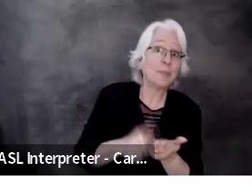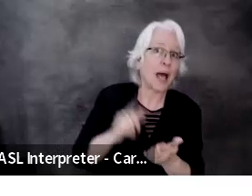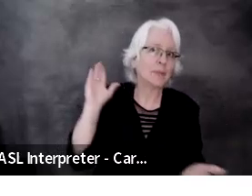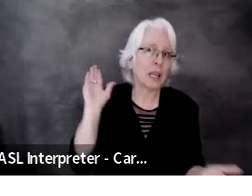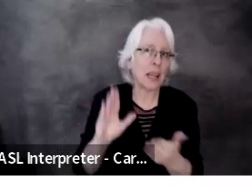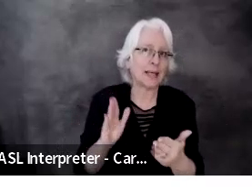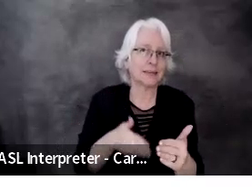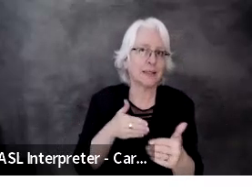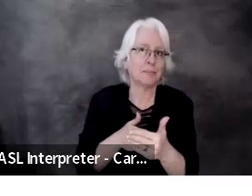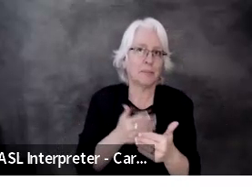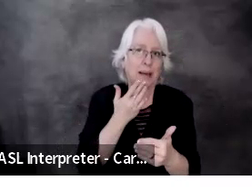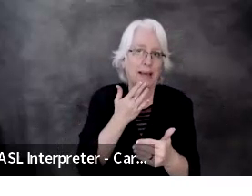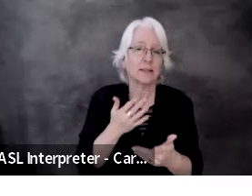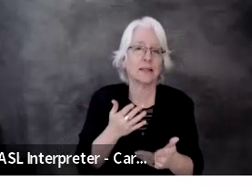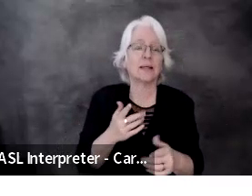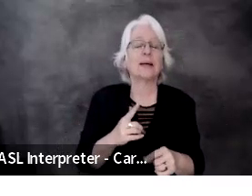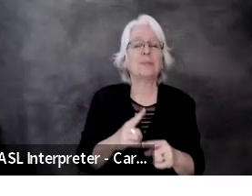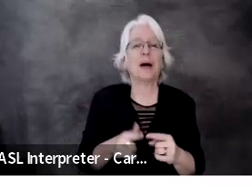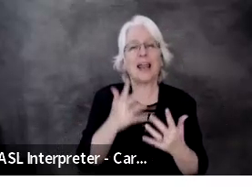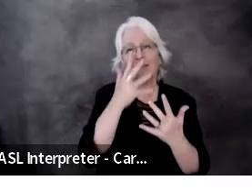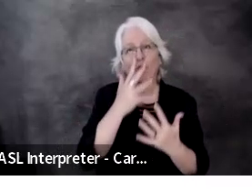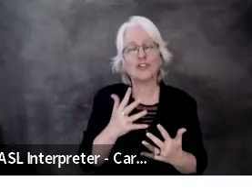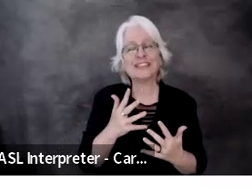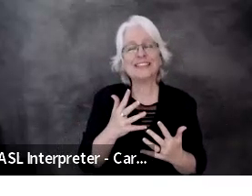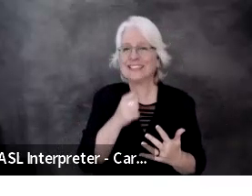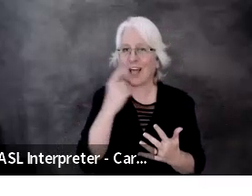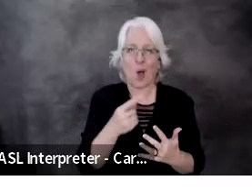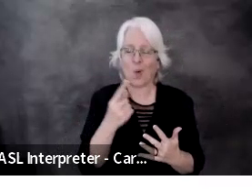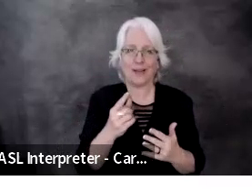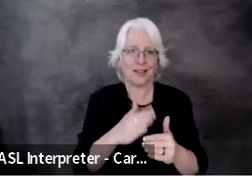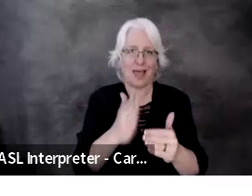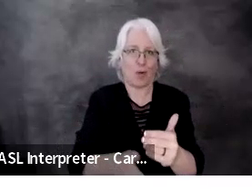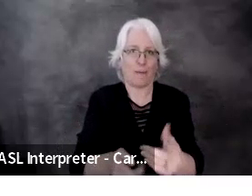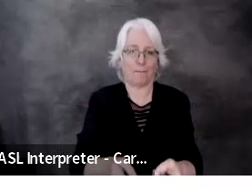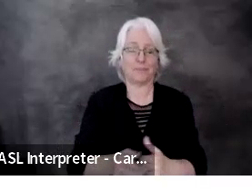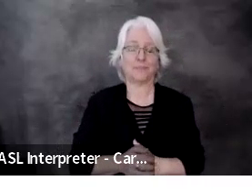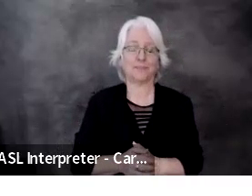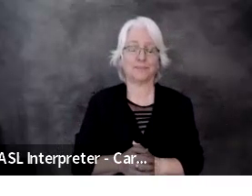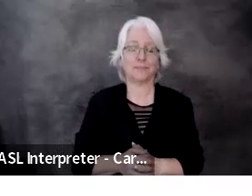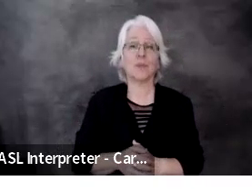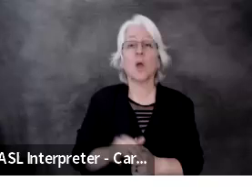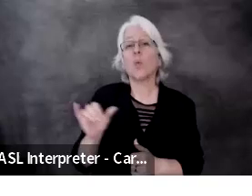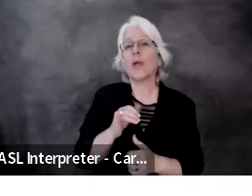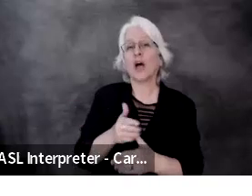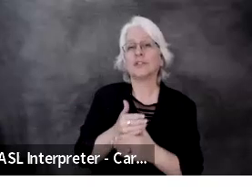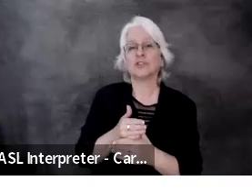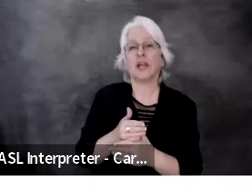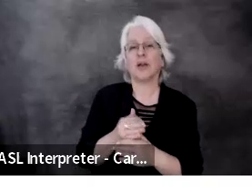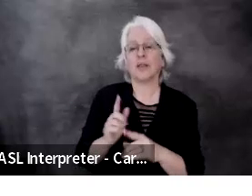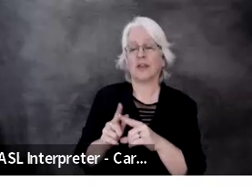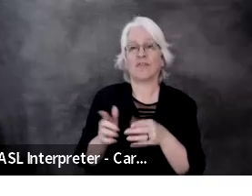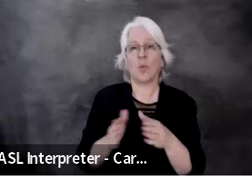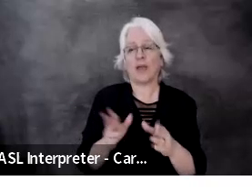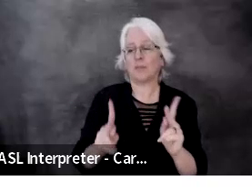that, unfortunately, that is not always the outcome. We mentioned some of the ways in which people with disabilities are using